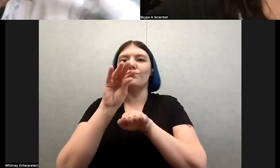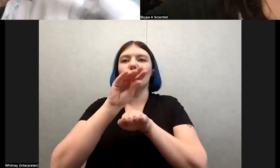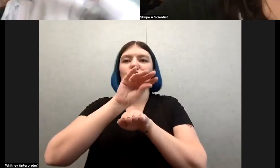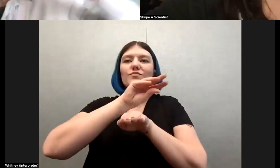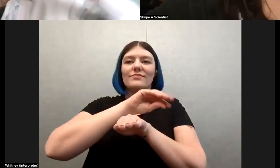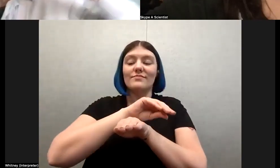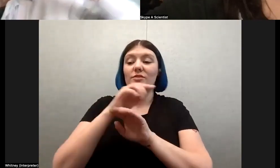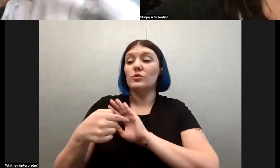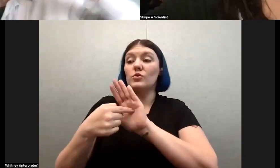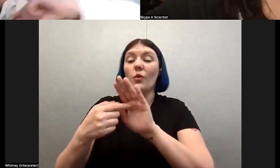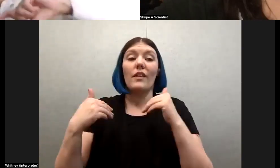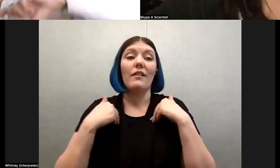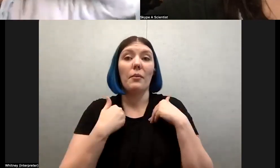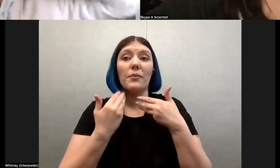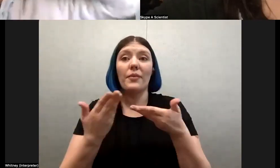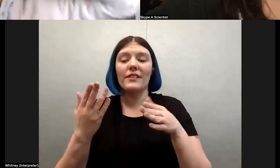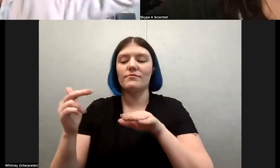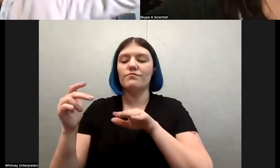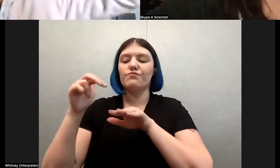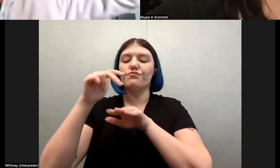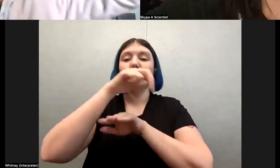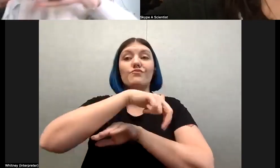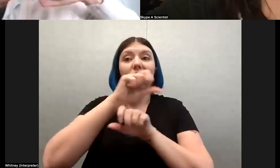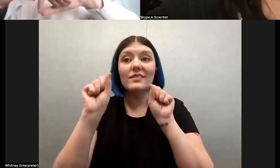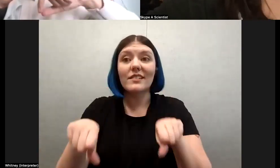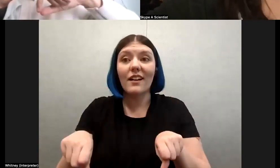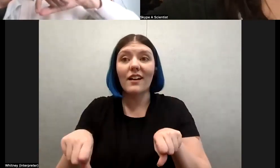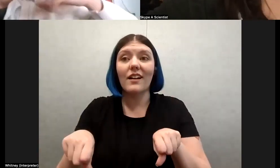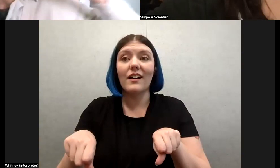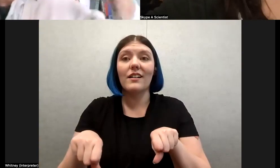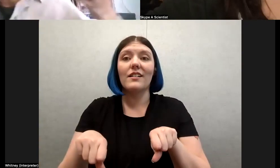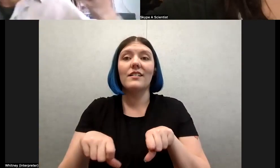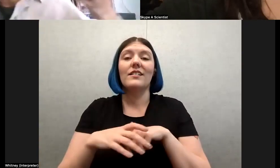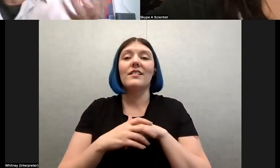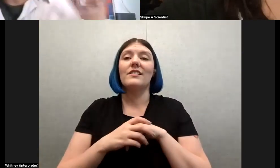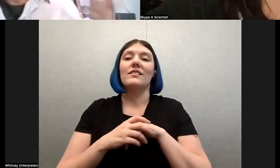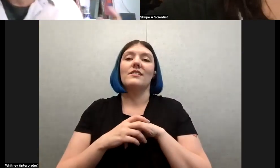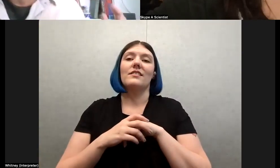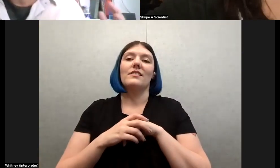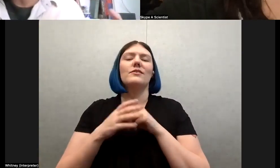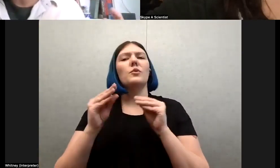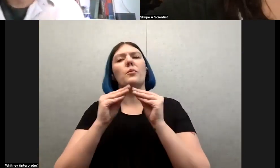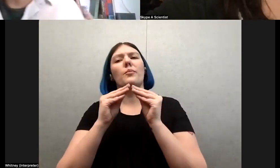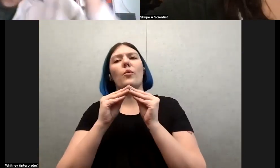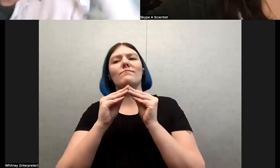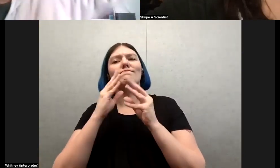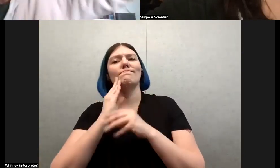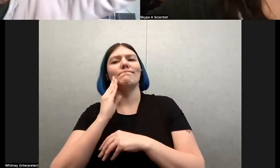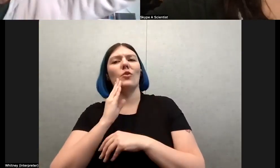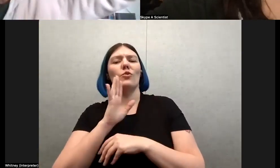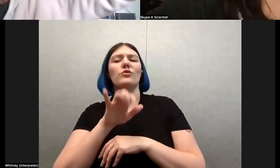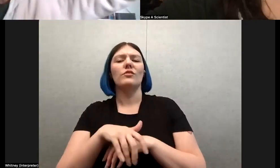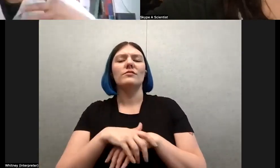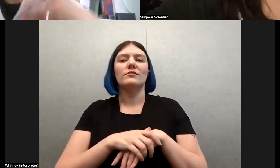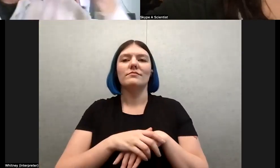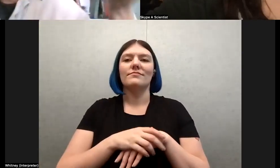instead of, crossing the highway, there's this other way that more resembles their natural habitat, and they can take that to get